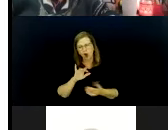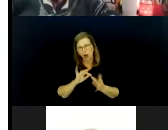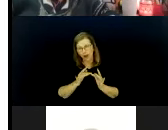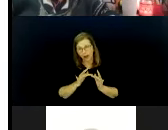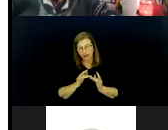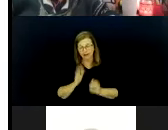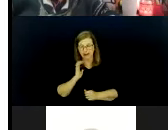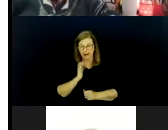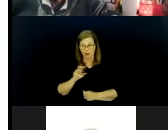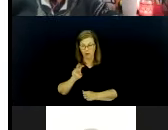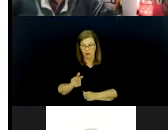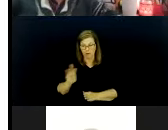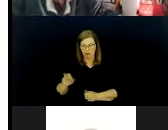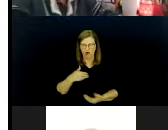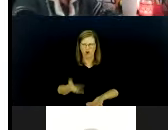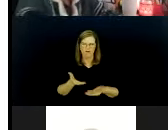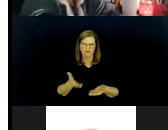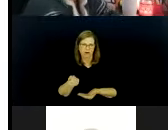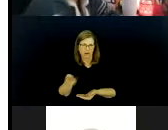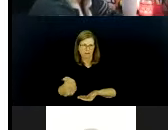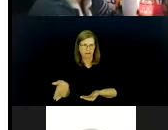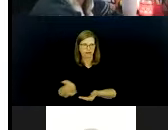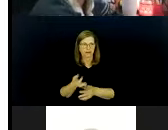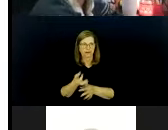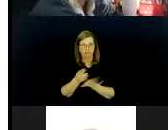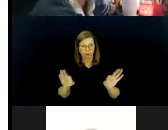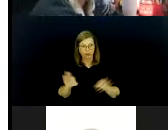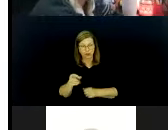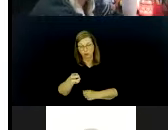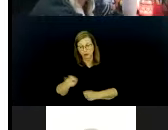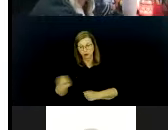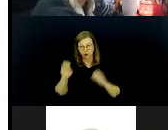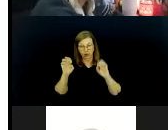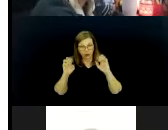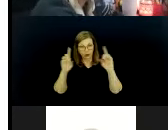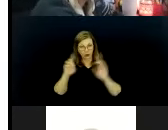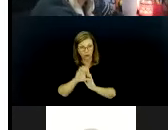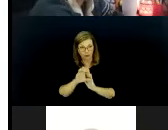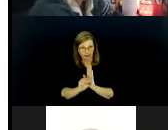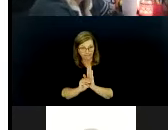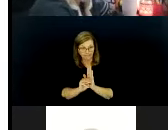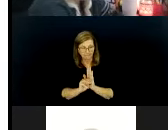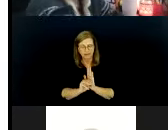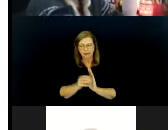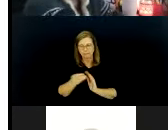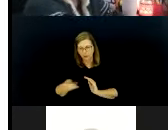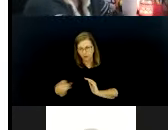offers a couple of things. We have free transition education curriculums and materials and